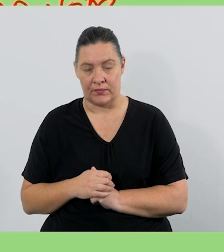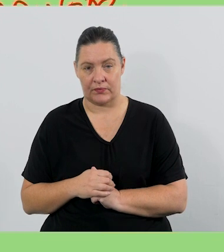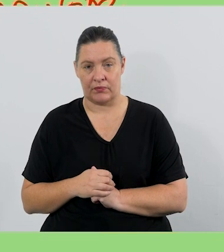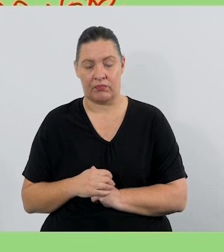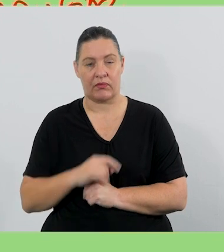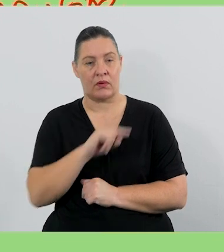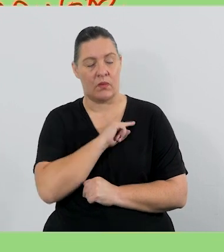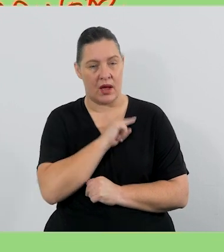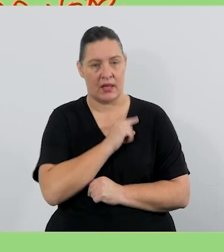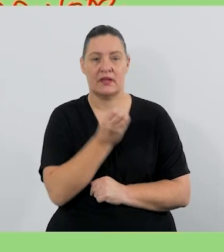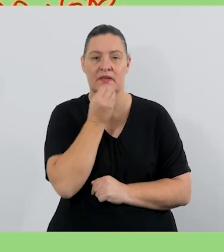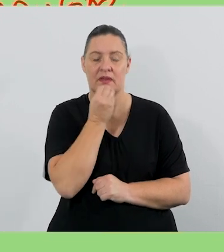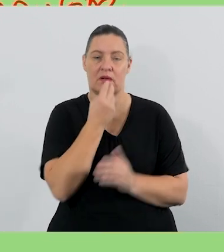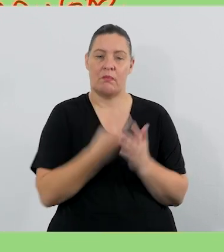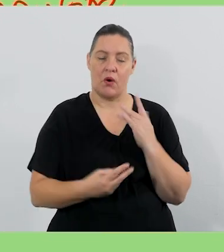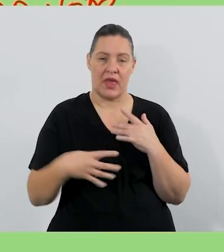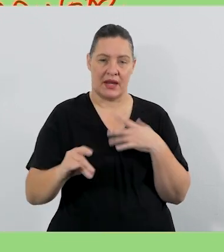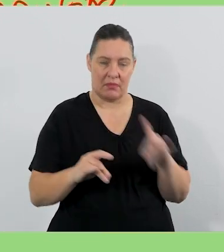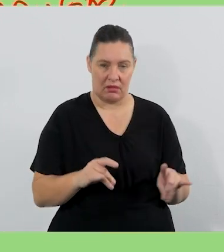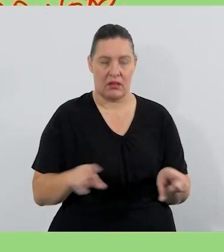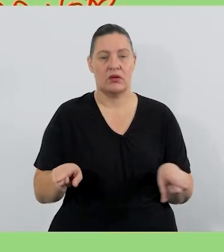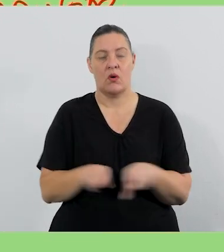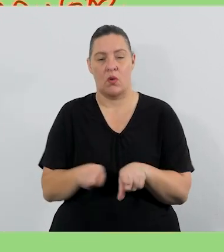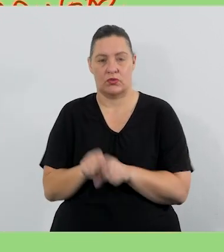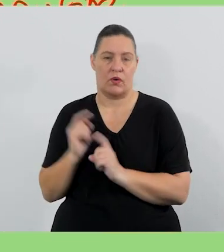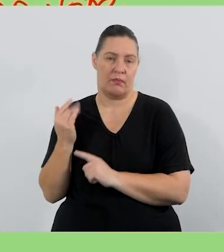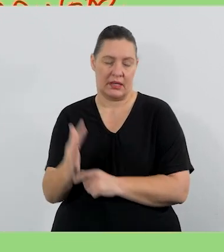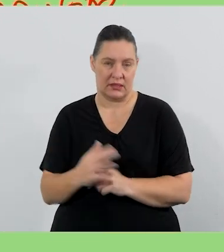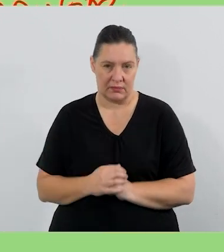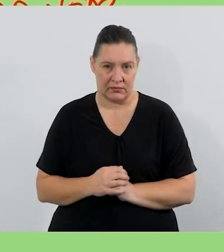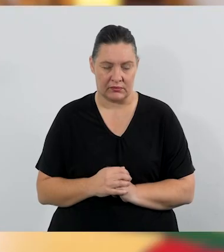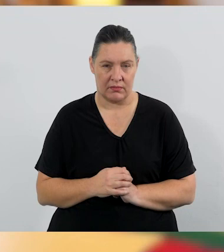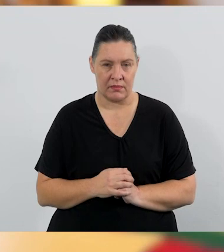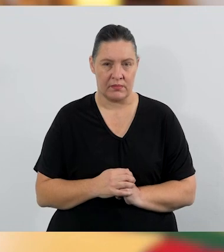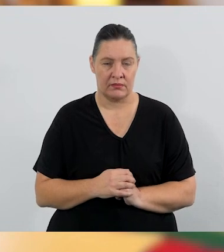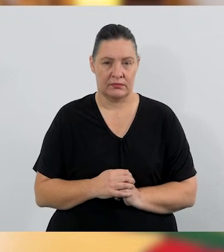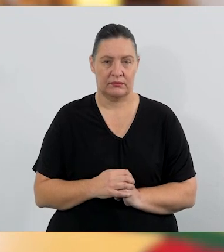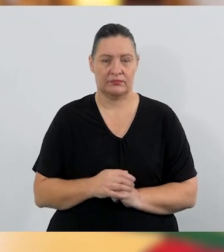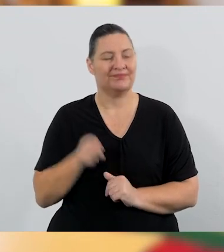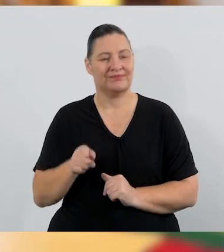in this case, because it feeds on both the animal and a plant.